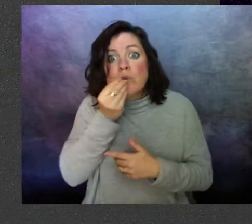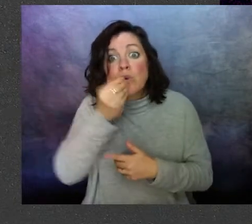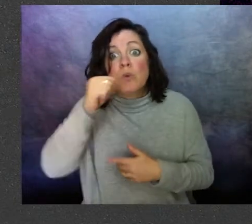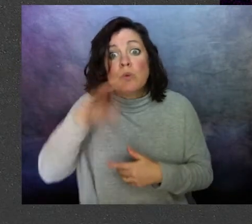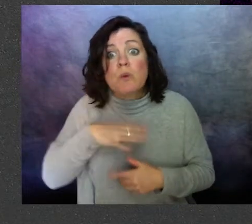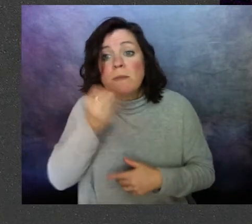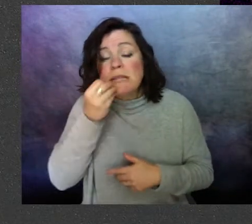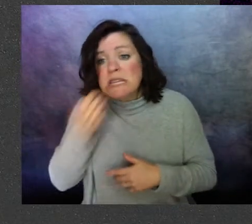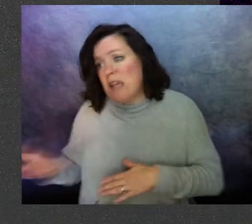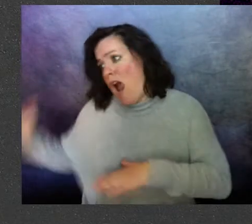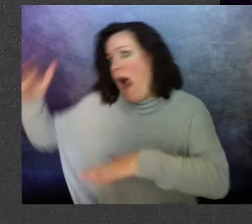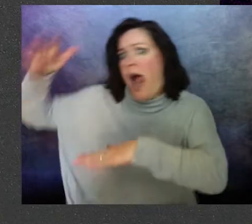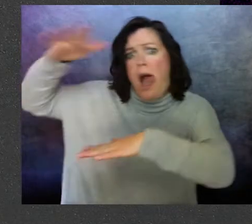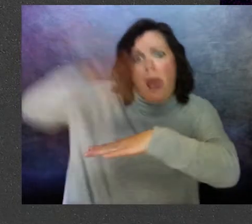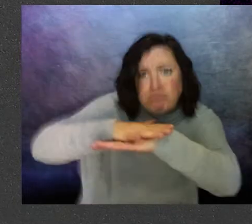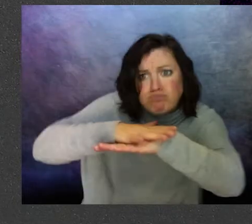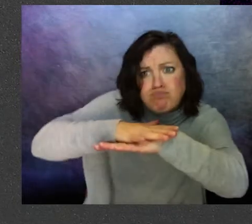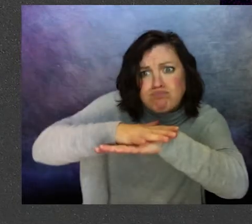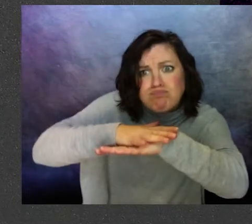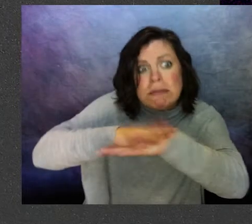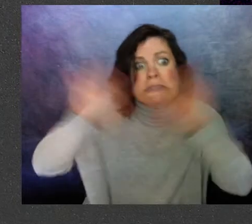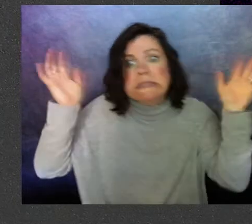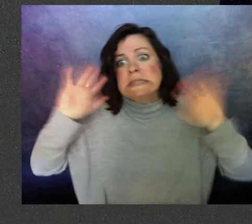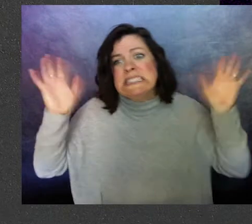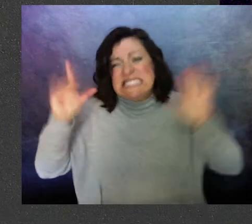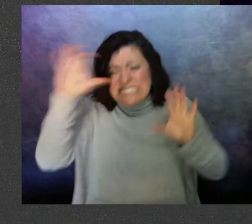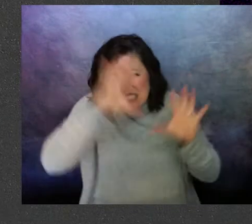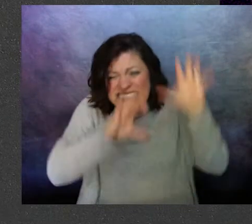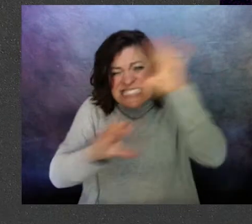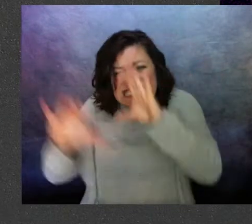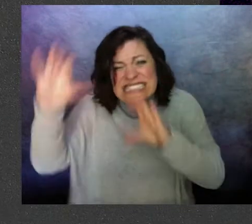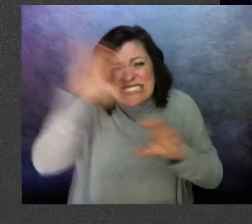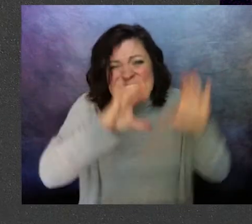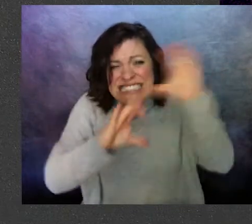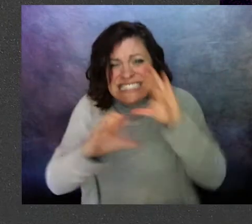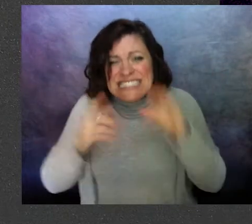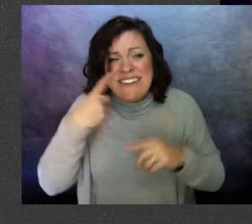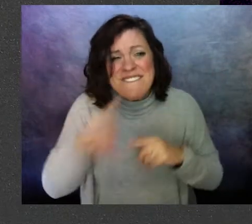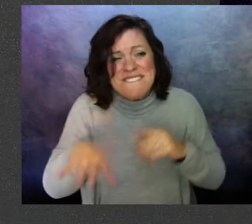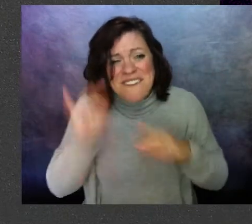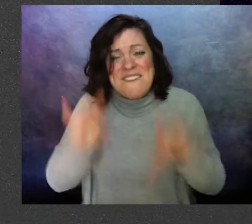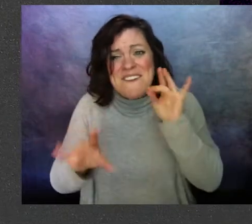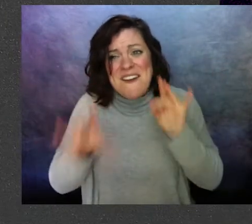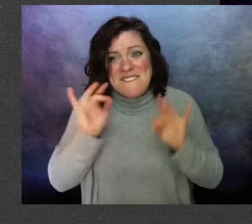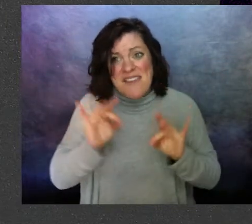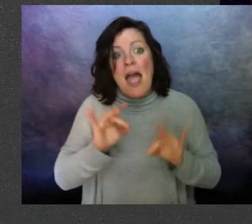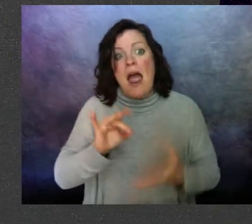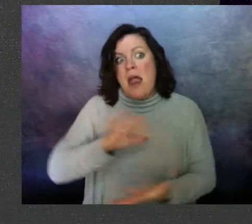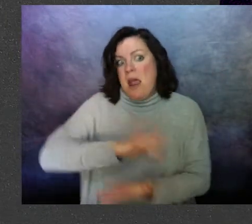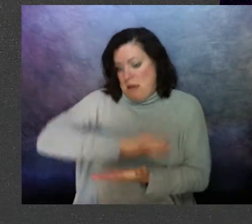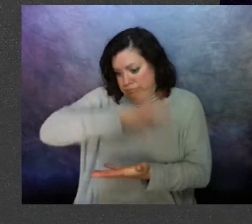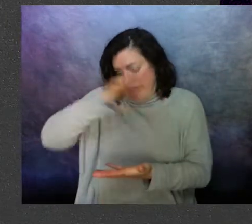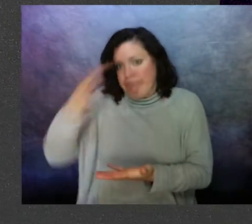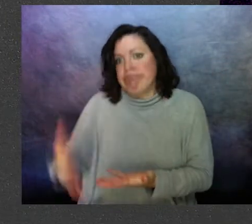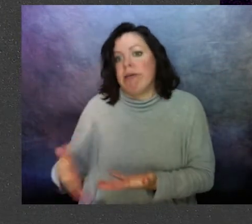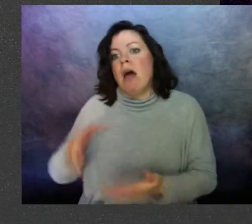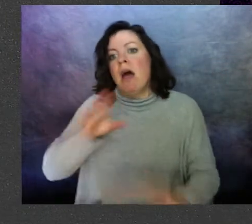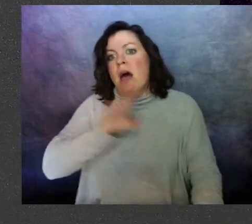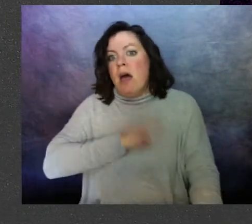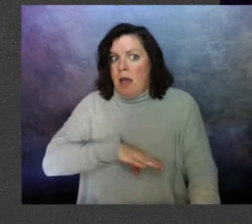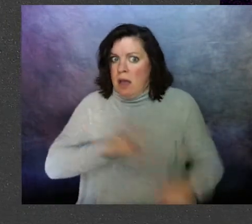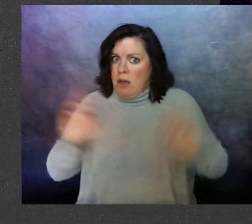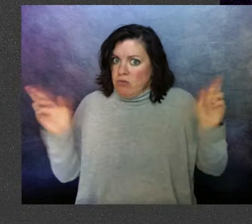and Cleo found every one of the missing leaves. This is a great leaf pile, said Clifford. I can't wait to hear the noise it makes, said